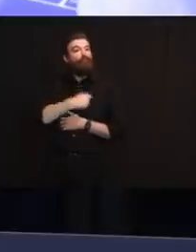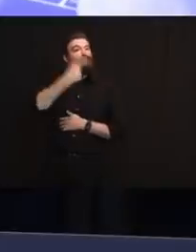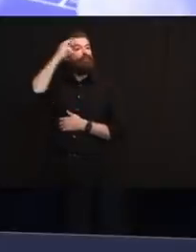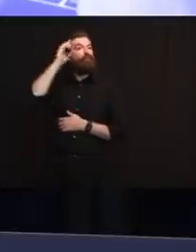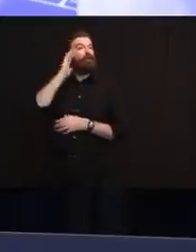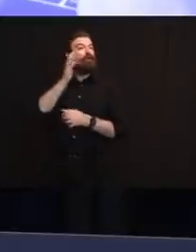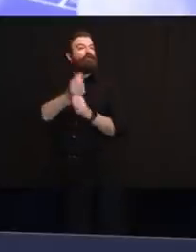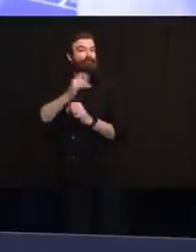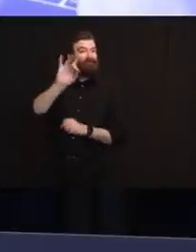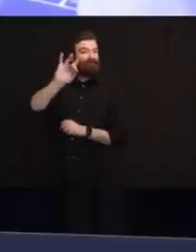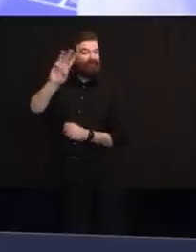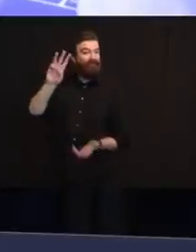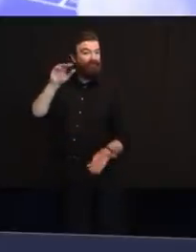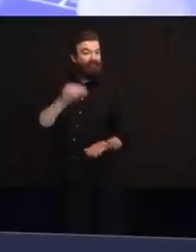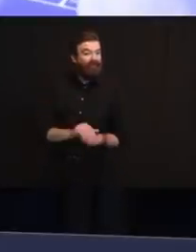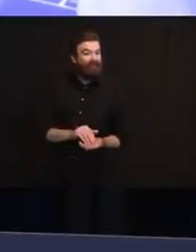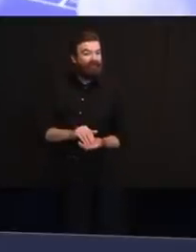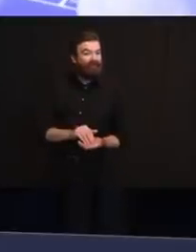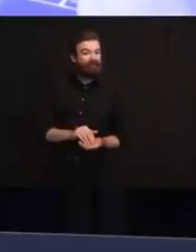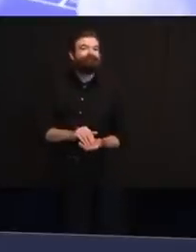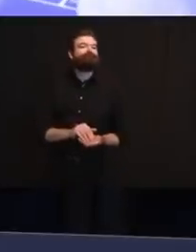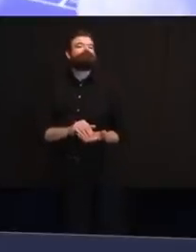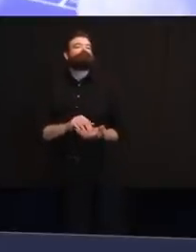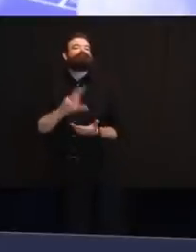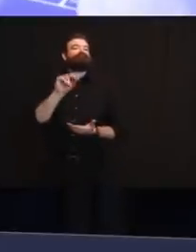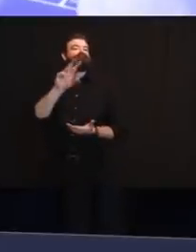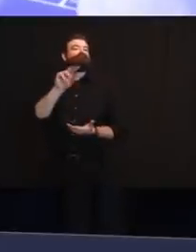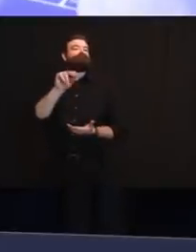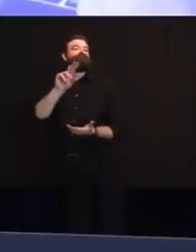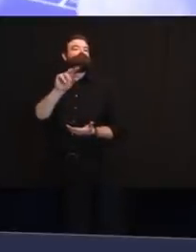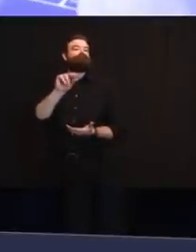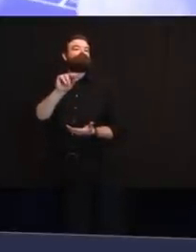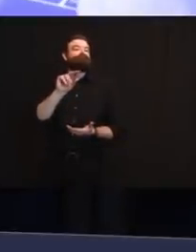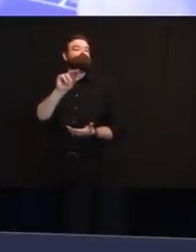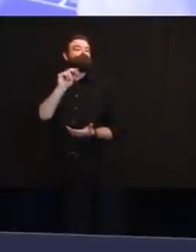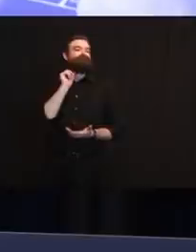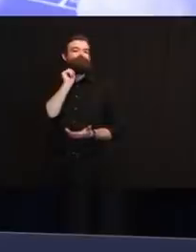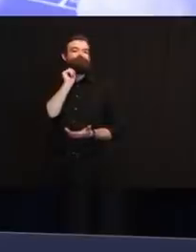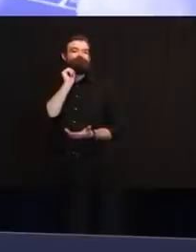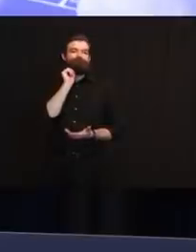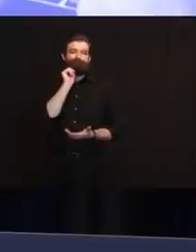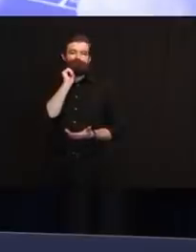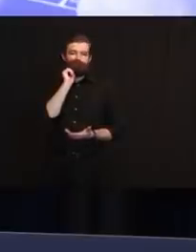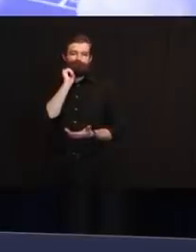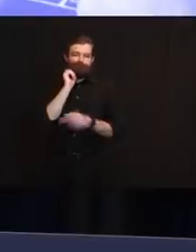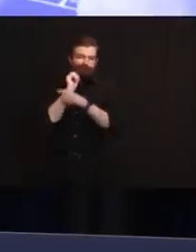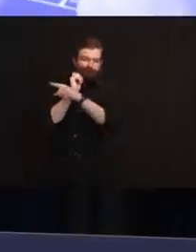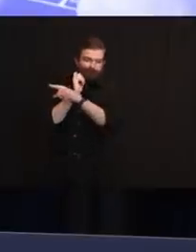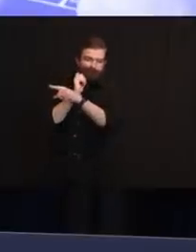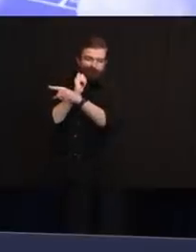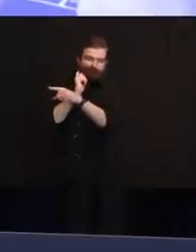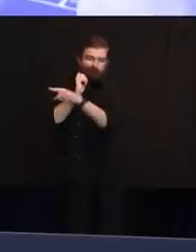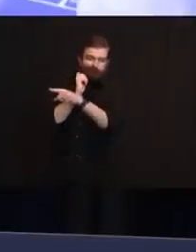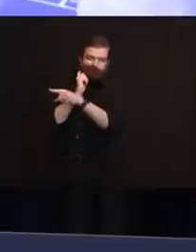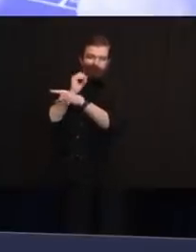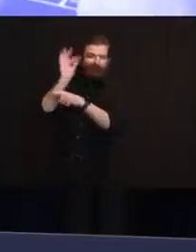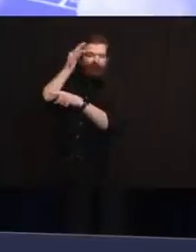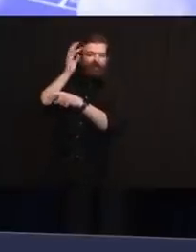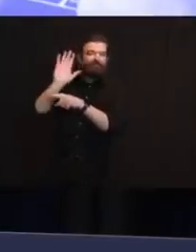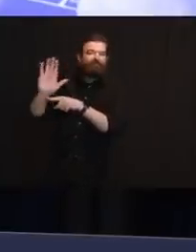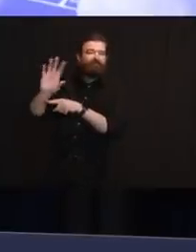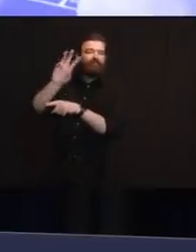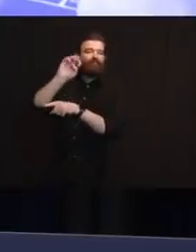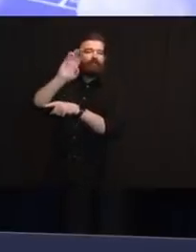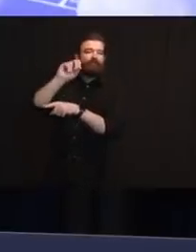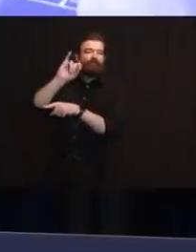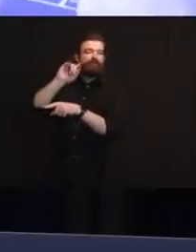86,775. Now, based on what is entered into the federal Tiberius platform, we